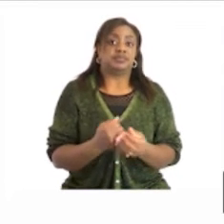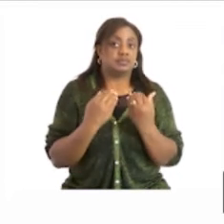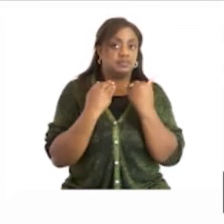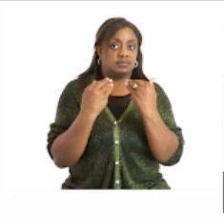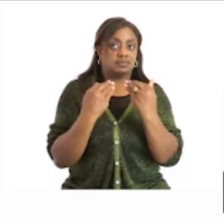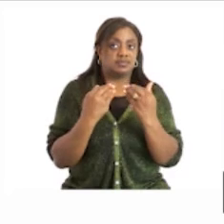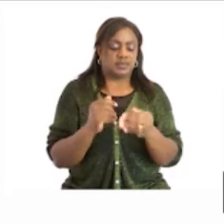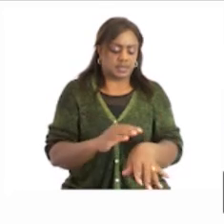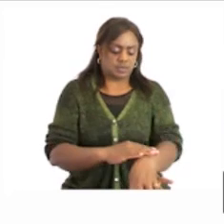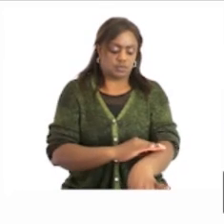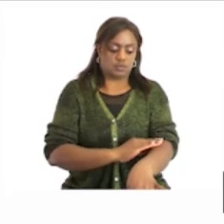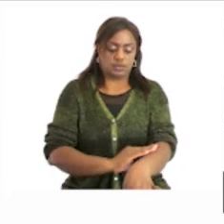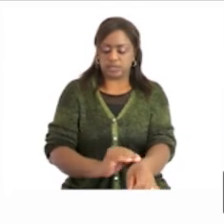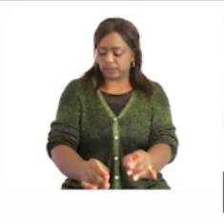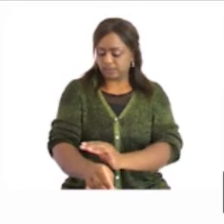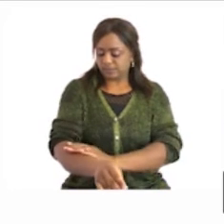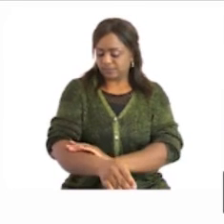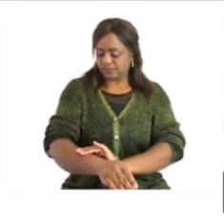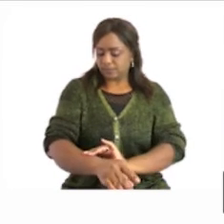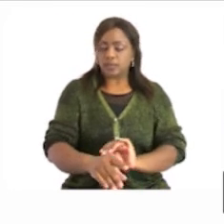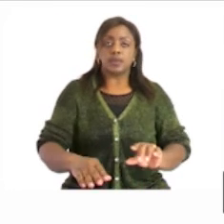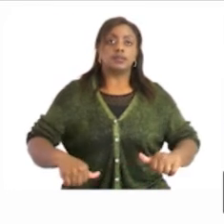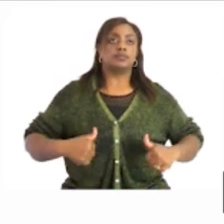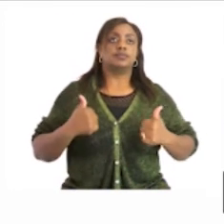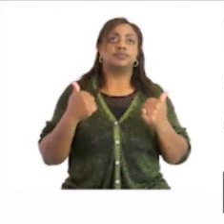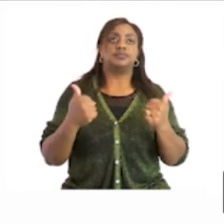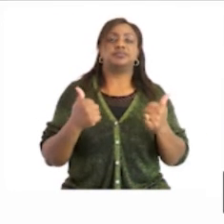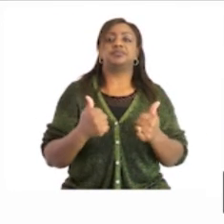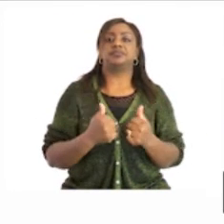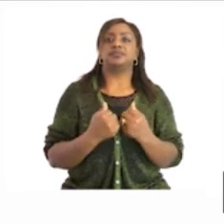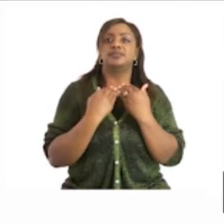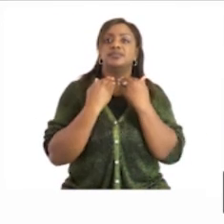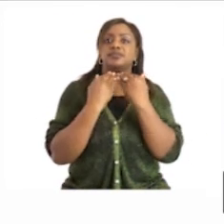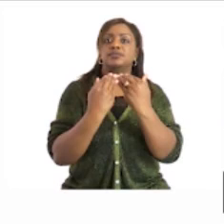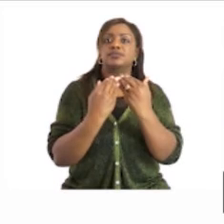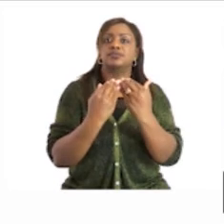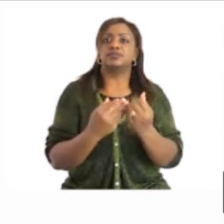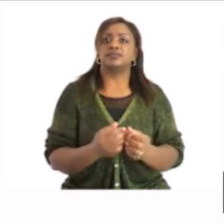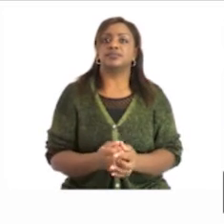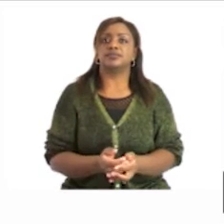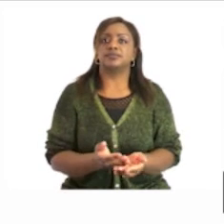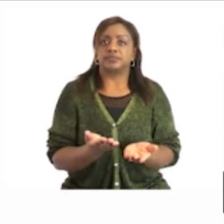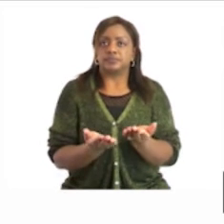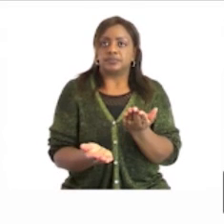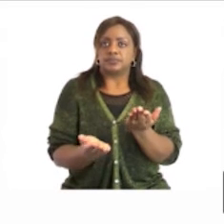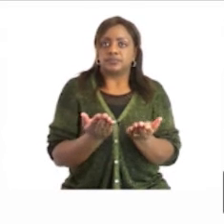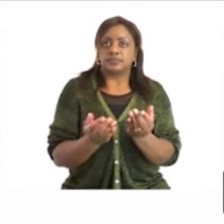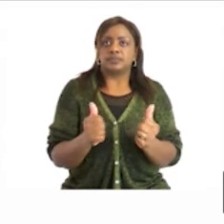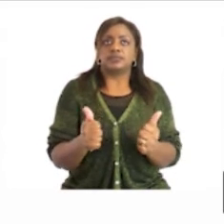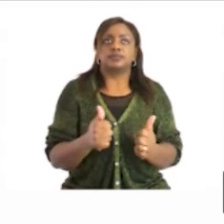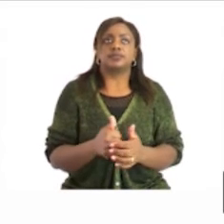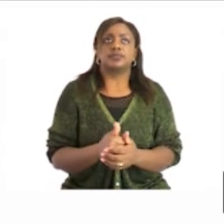our skin and our hair healthy. But with fats, it is very important to maintain a balance, because too much